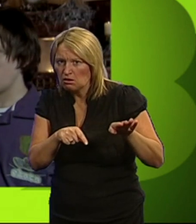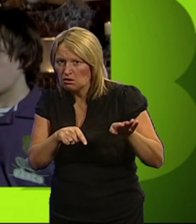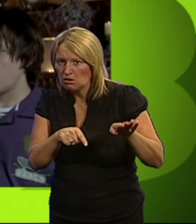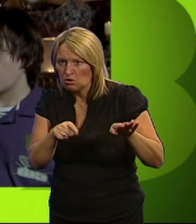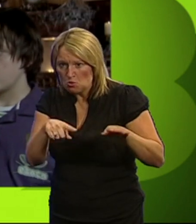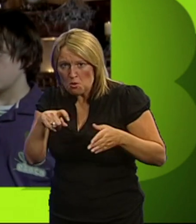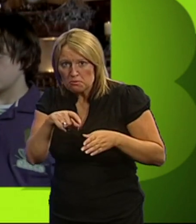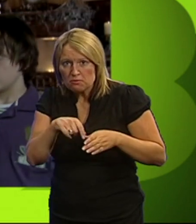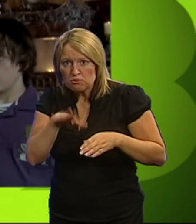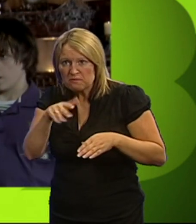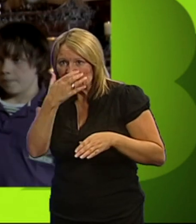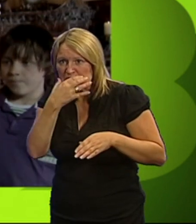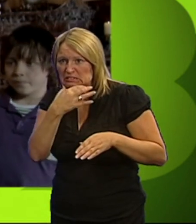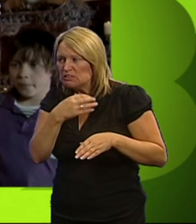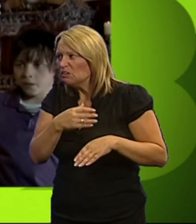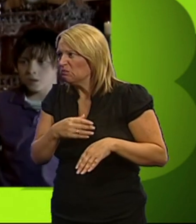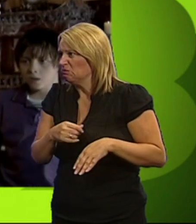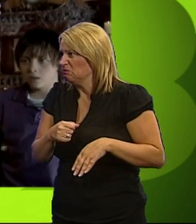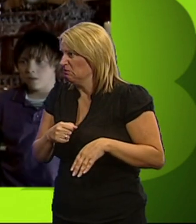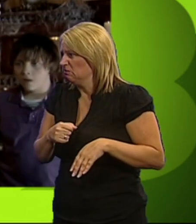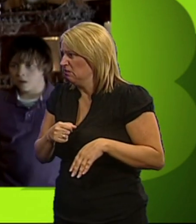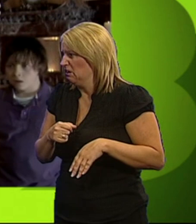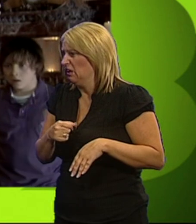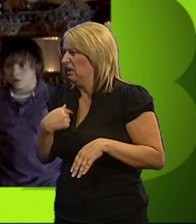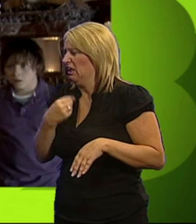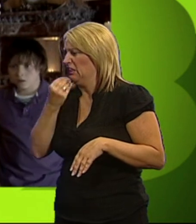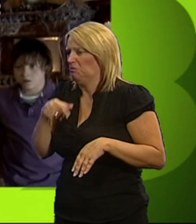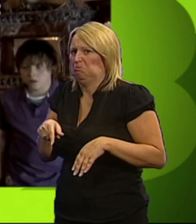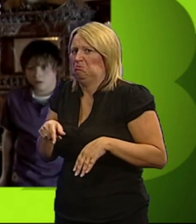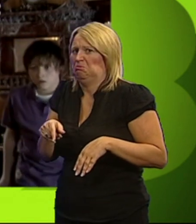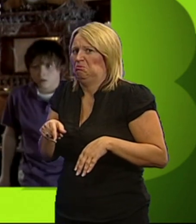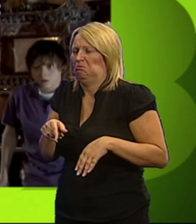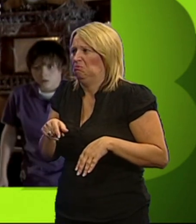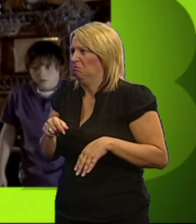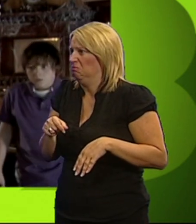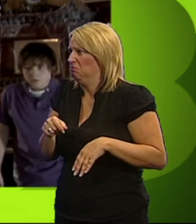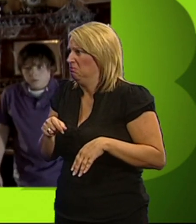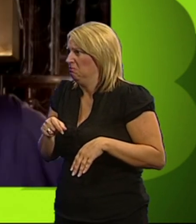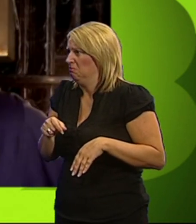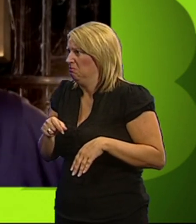Do you want these worms in your face? I'd rather eat them.